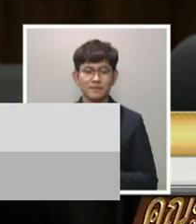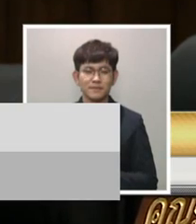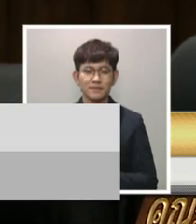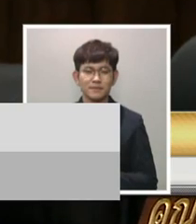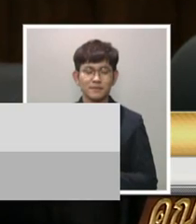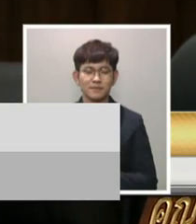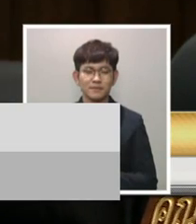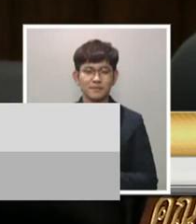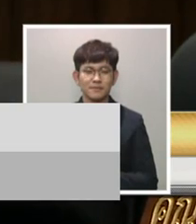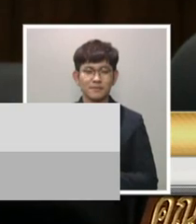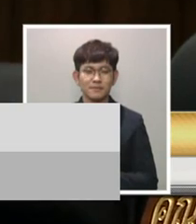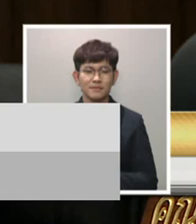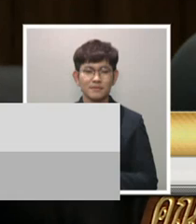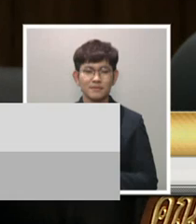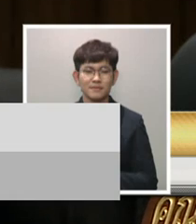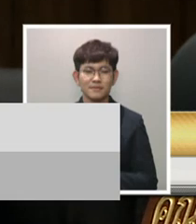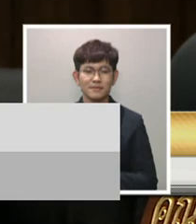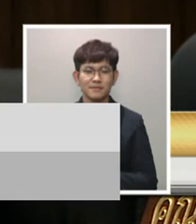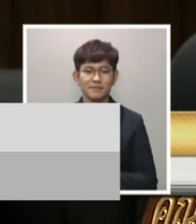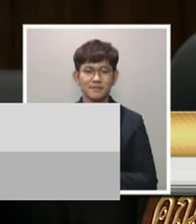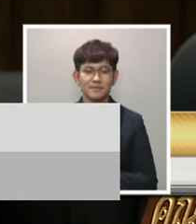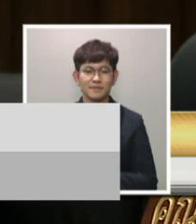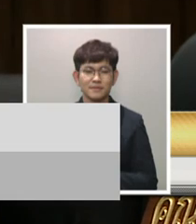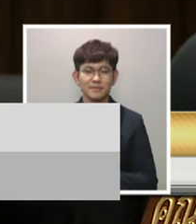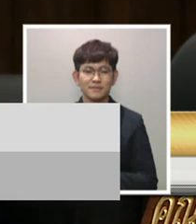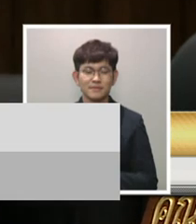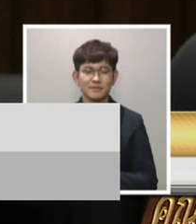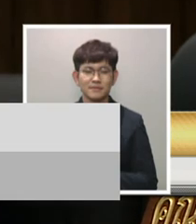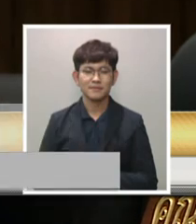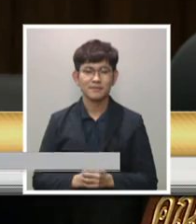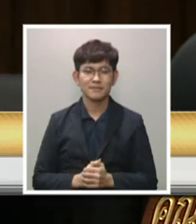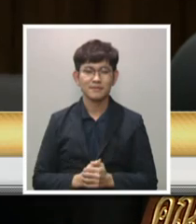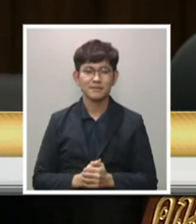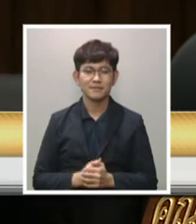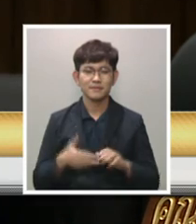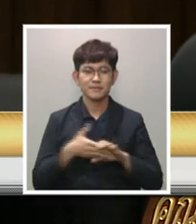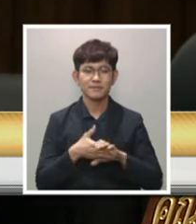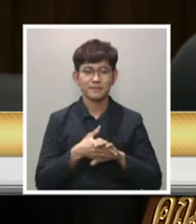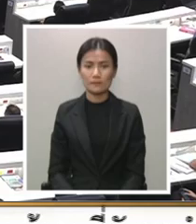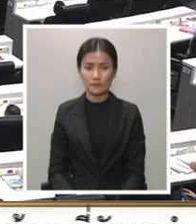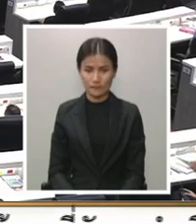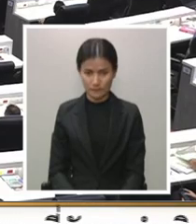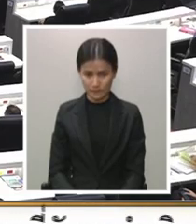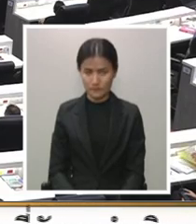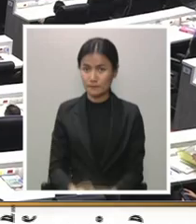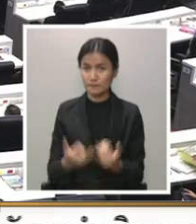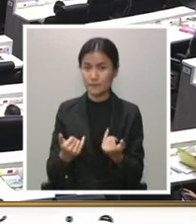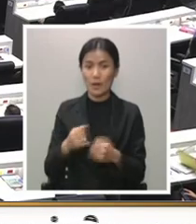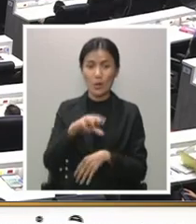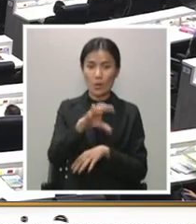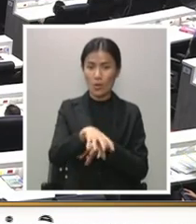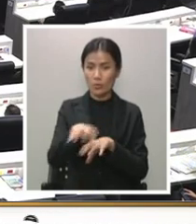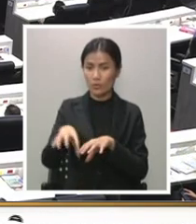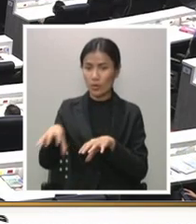Deputy Prime Minister General Pawit Wong Suwan. The aforementioned ministers can defend their actions regarding the issues or assign